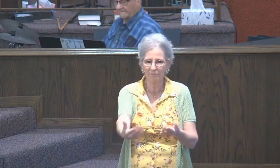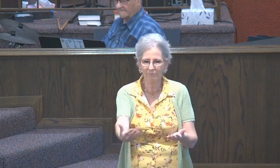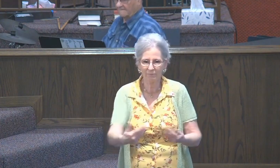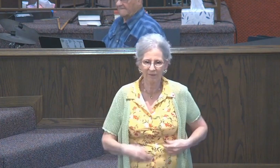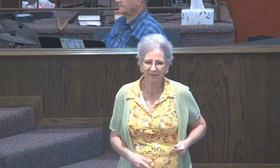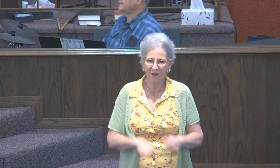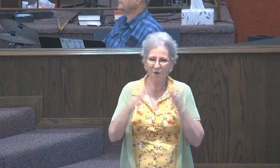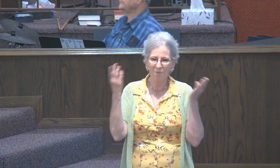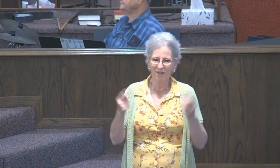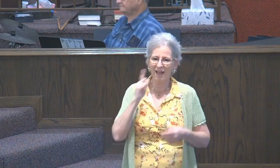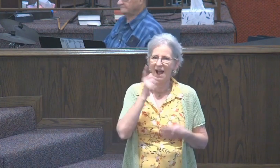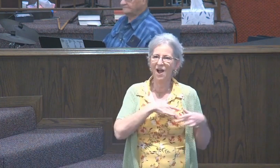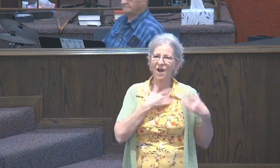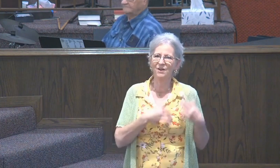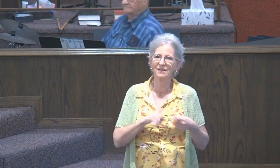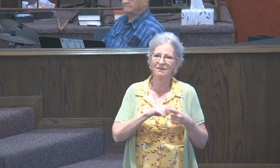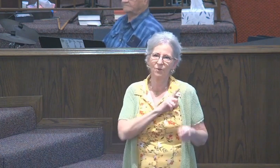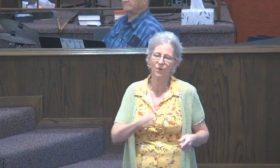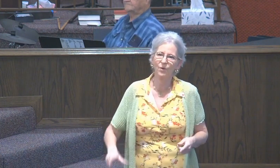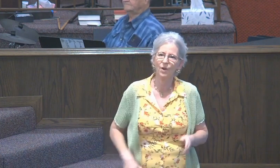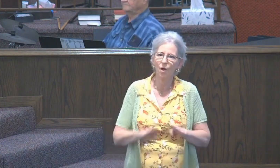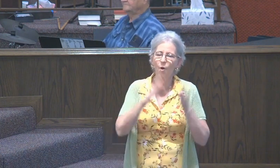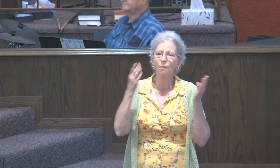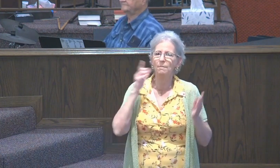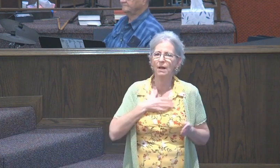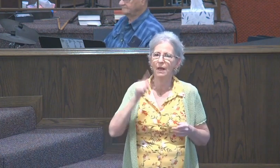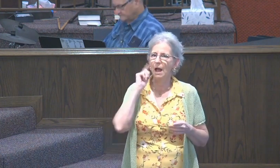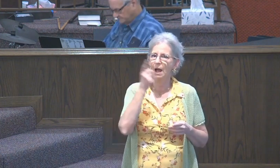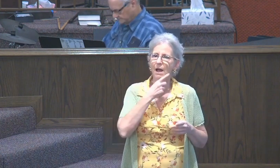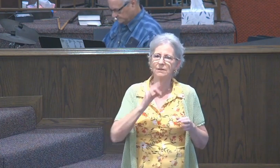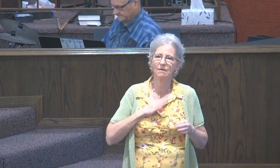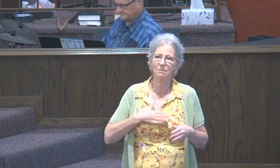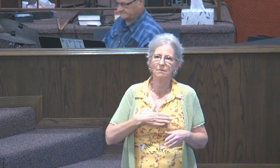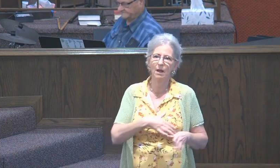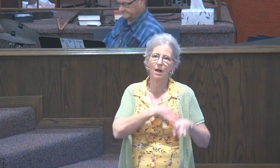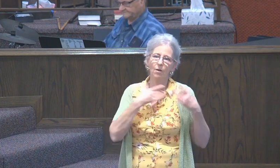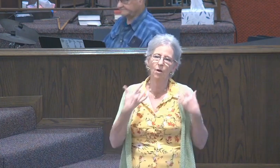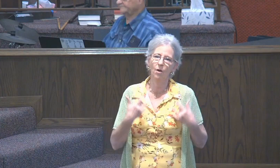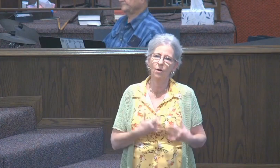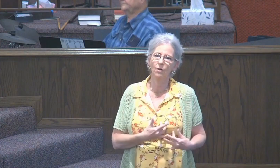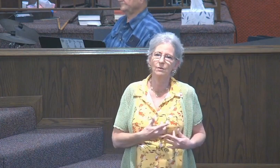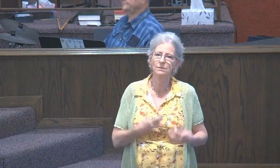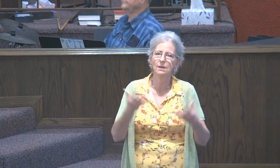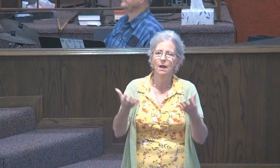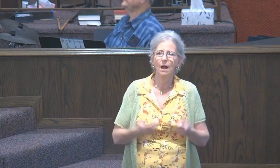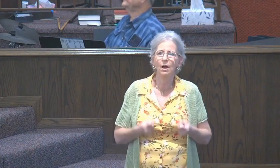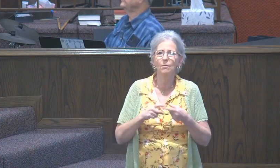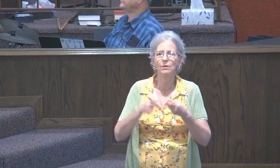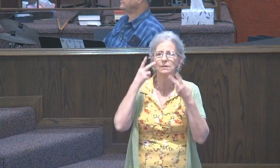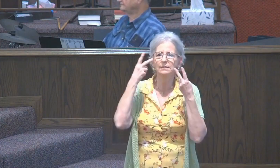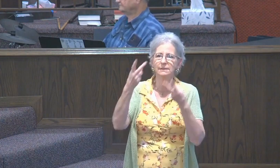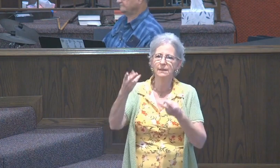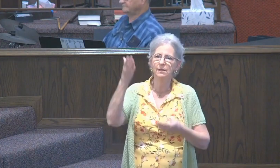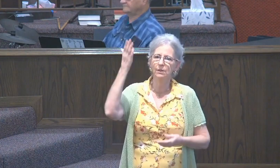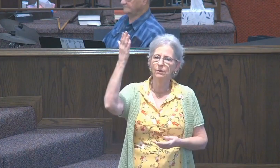Open the eyes of my heart, Lord. Open the eyes of my heart. I